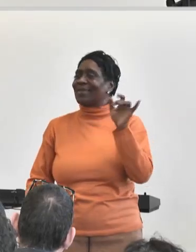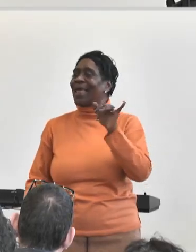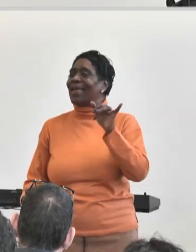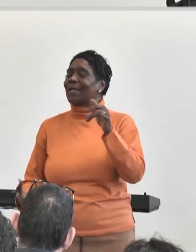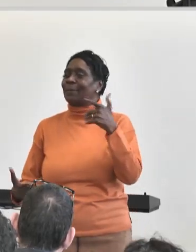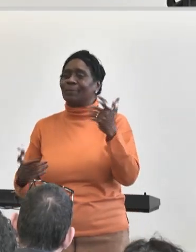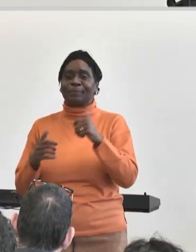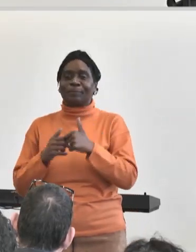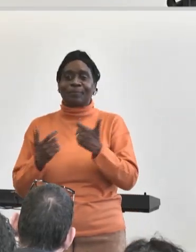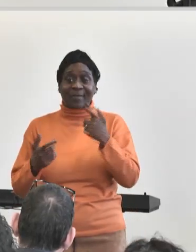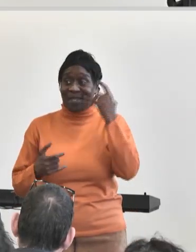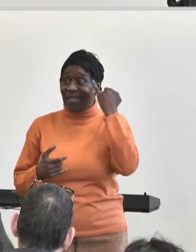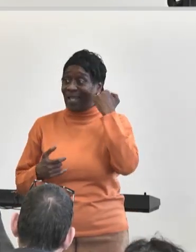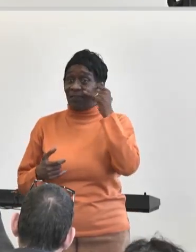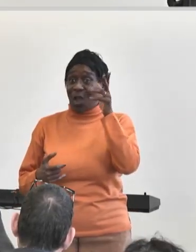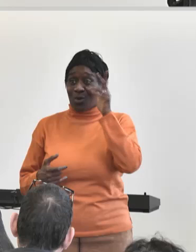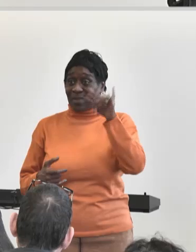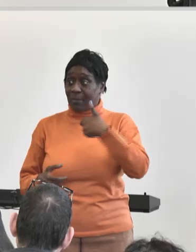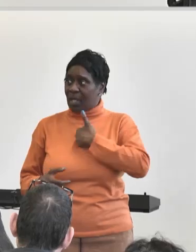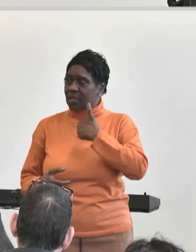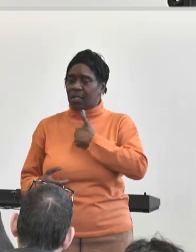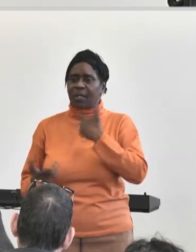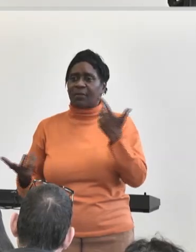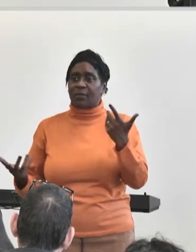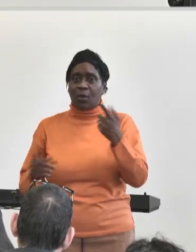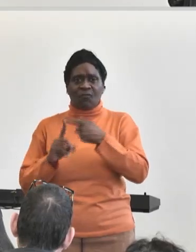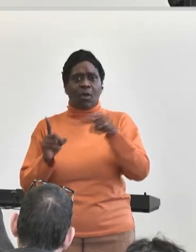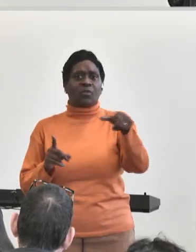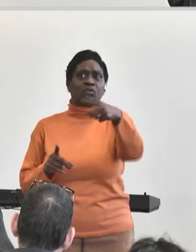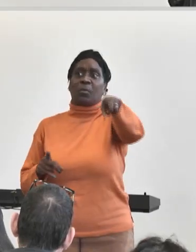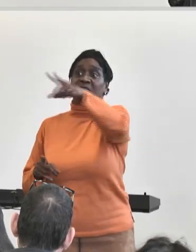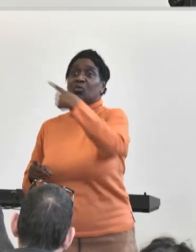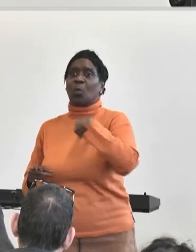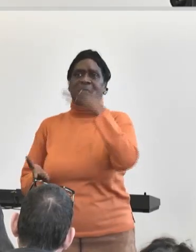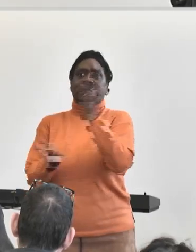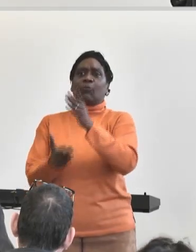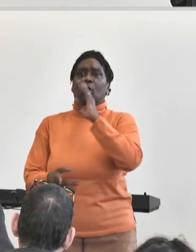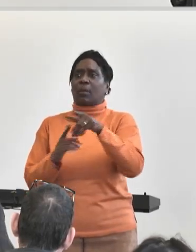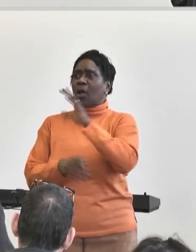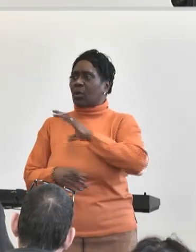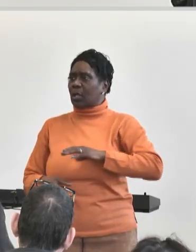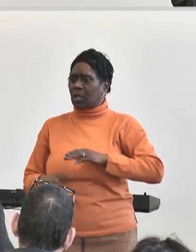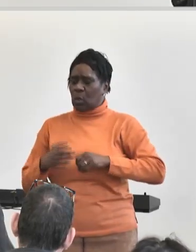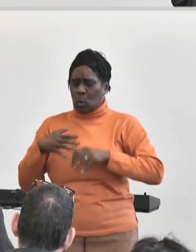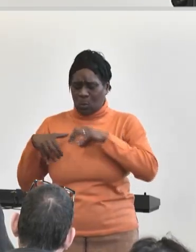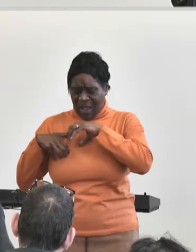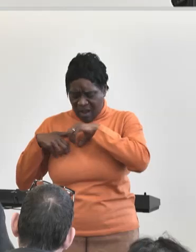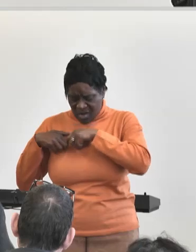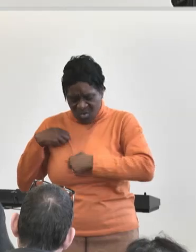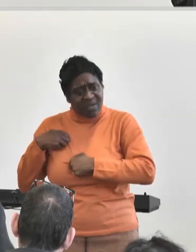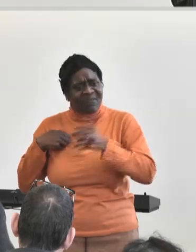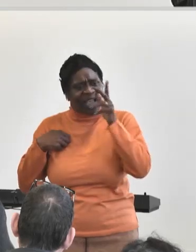casi cómica. Because if I had heard that, porque si yo hubiera escuchado eso, from some of you, de alguien, de uno de ustedes, I would have said, oh, that grieves me. Hubiera